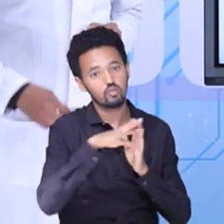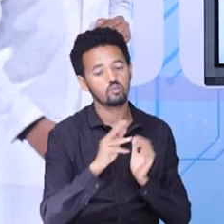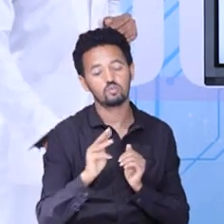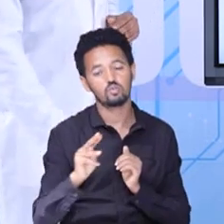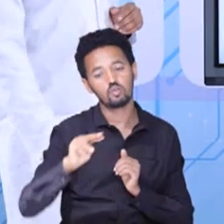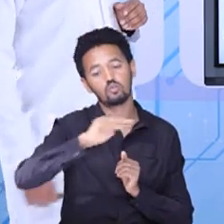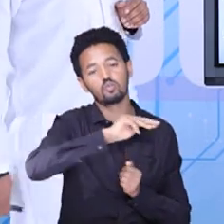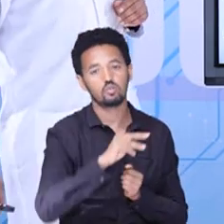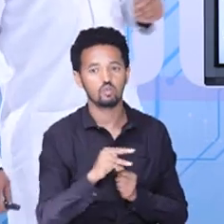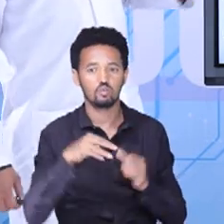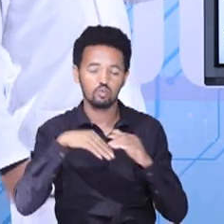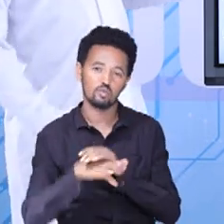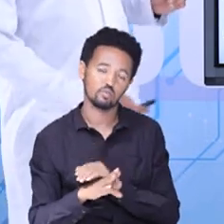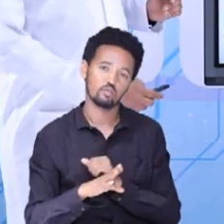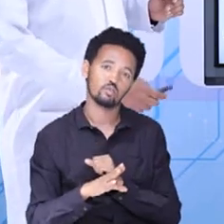part of the country.